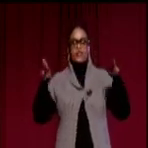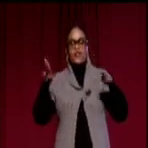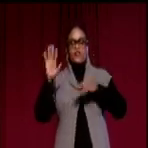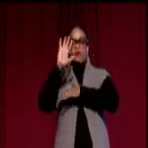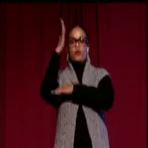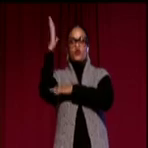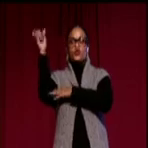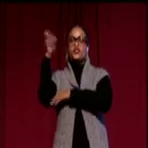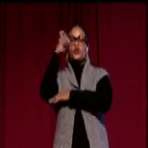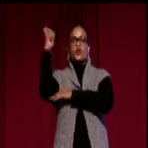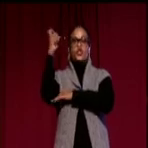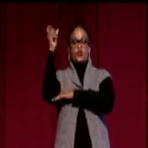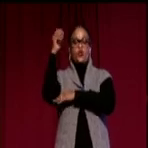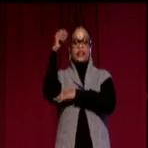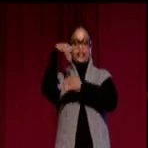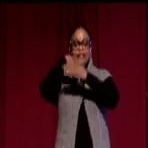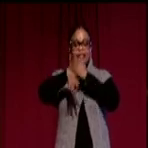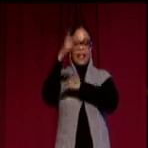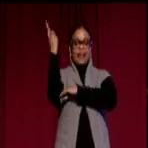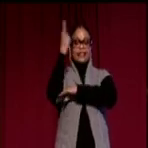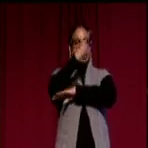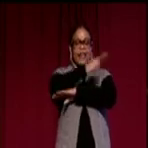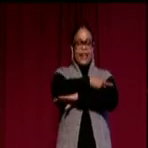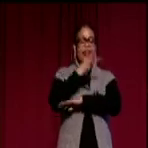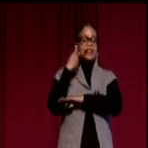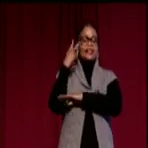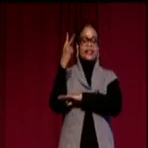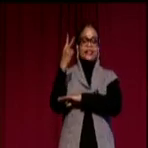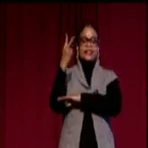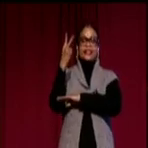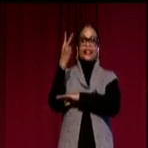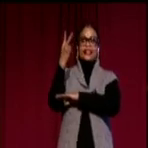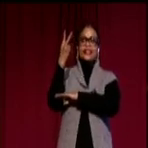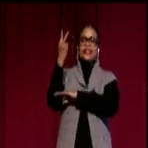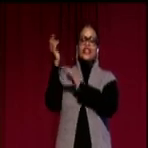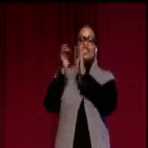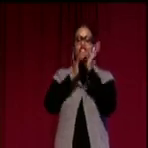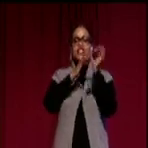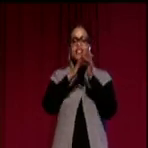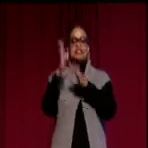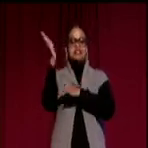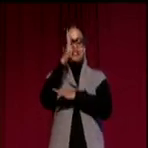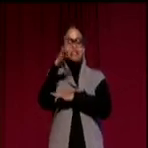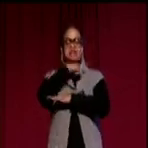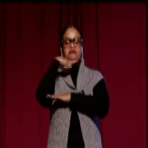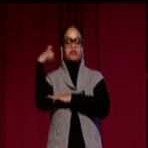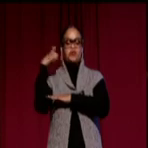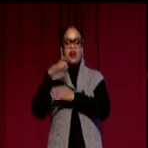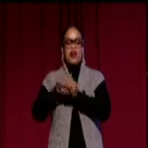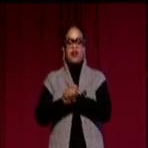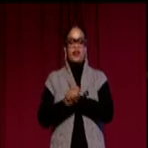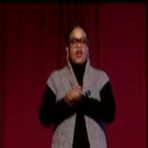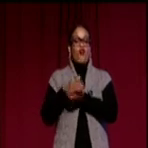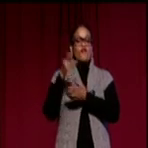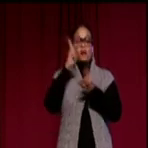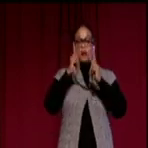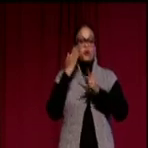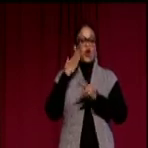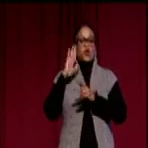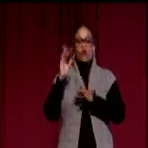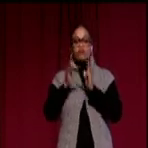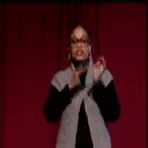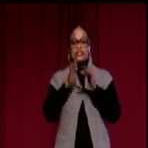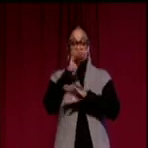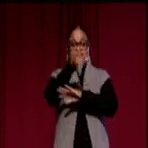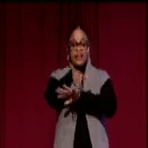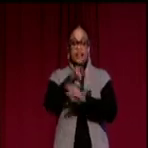tree, rejoiced in that day to see the fountain. There's a fountain that never runs dry. And for those that don't know Jesus tonight, this